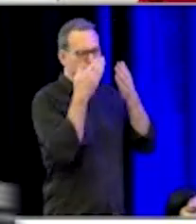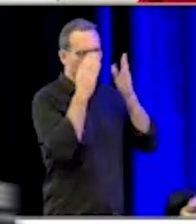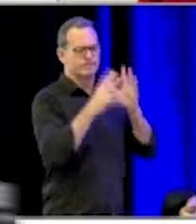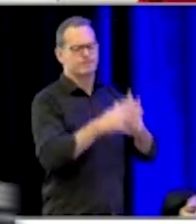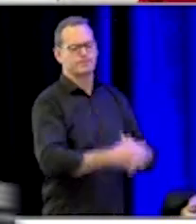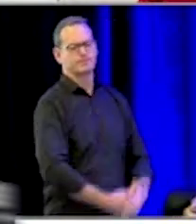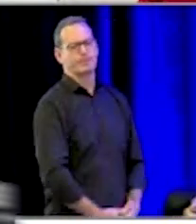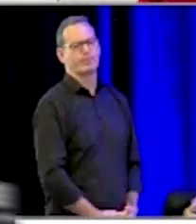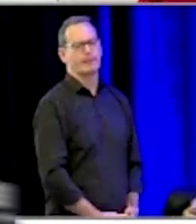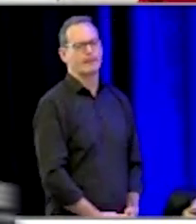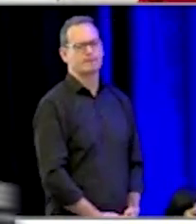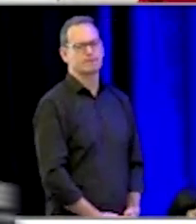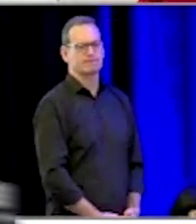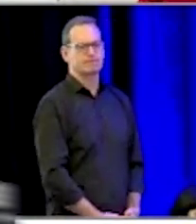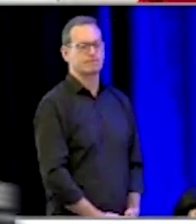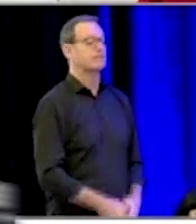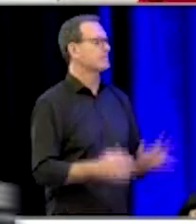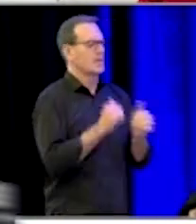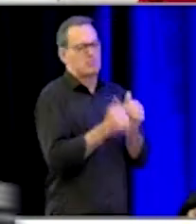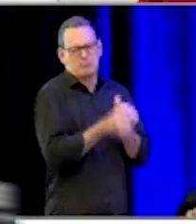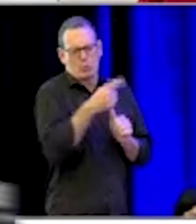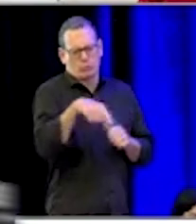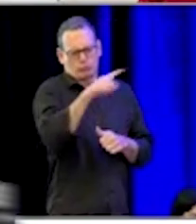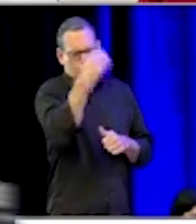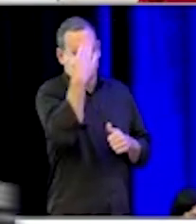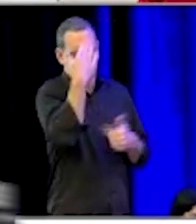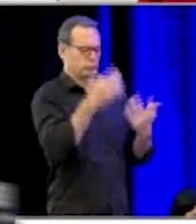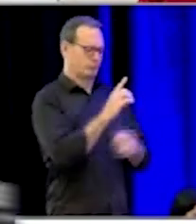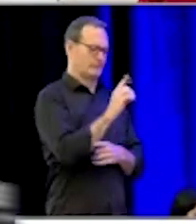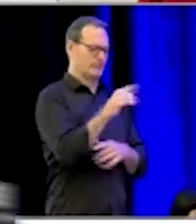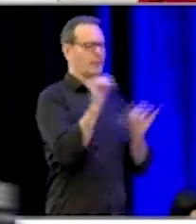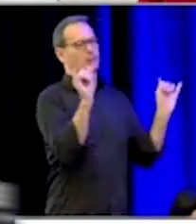Most of us here are aware that disabilities are common.